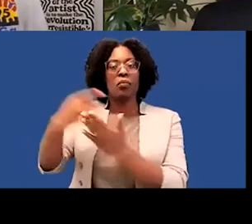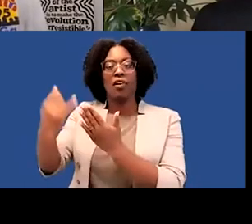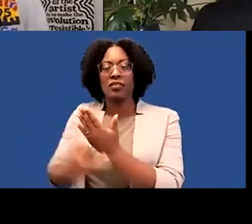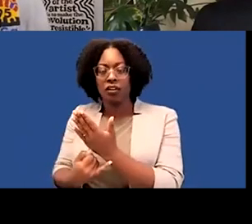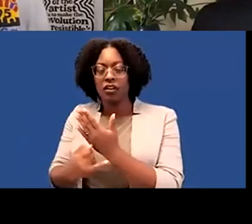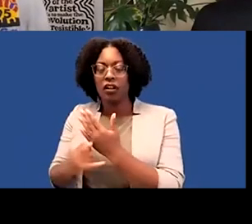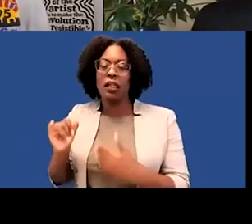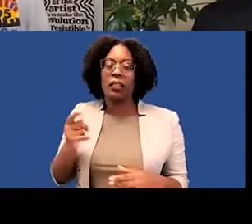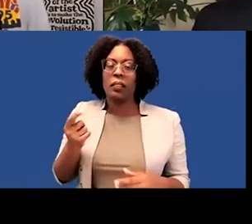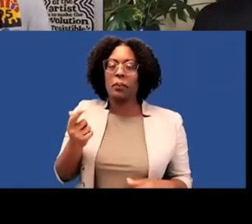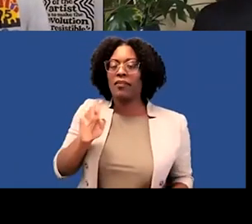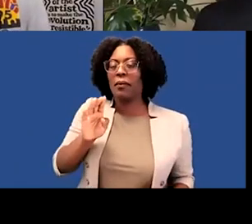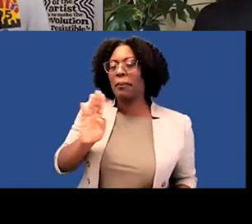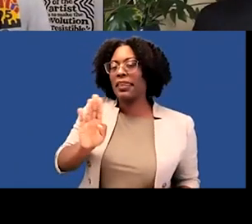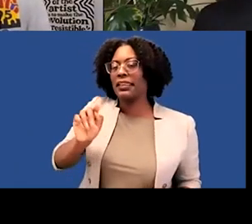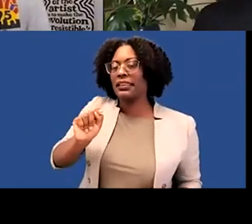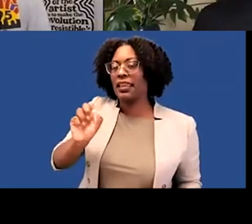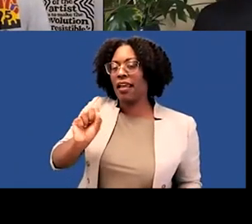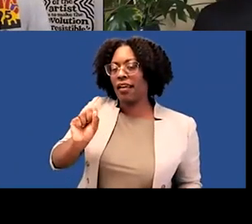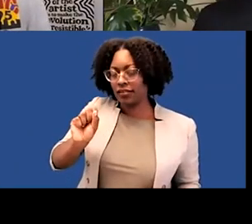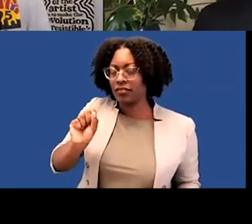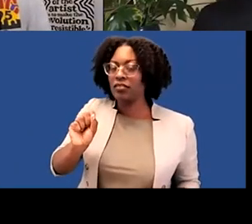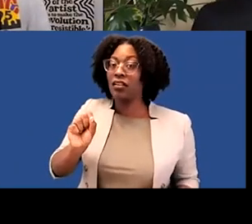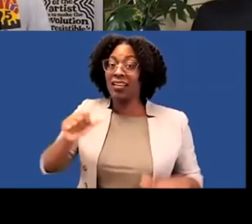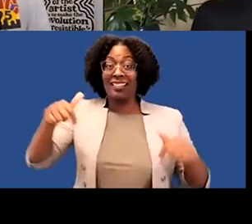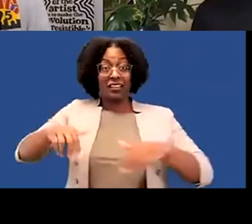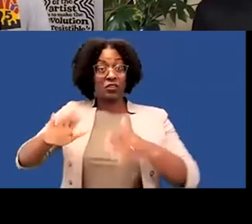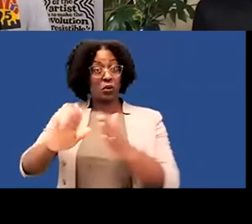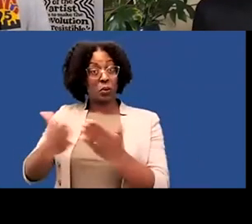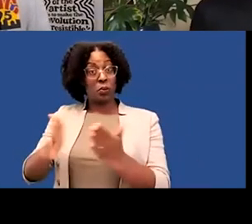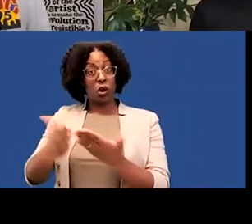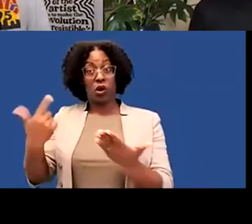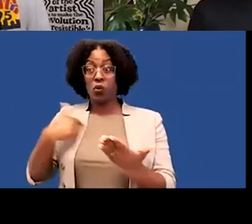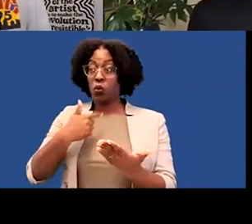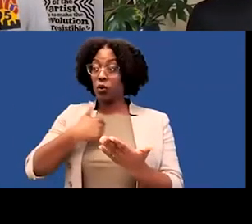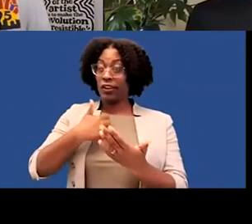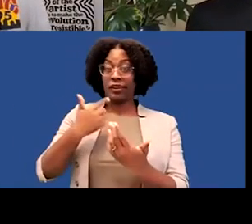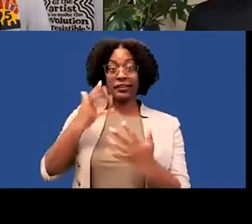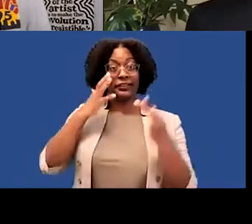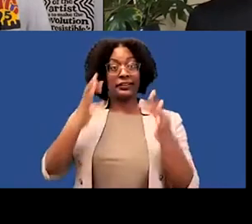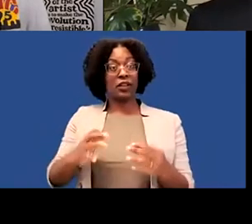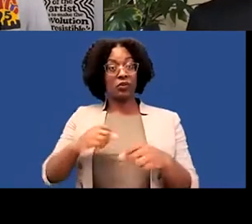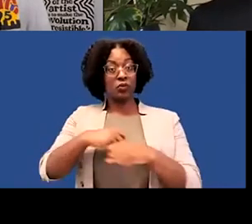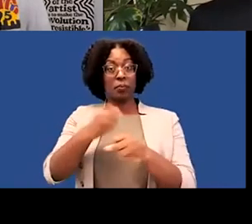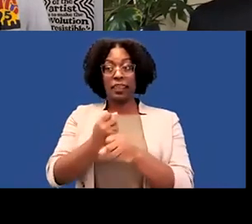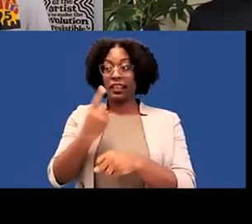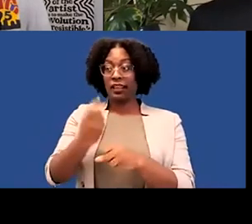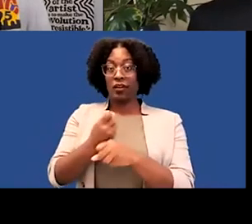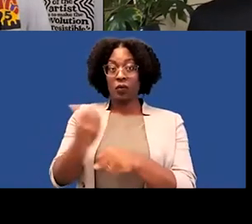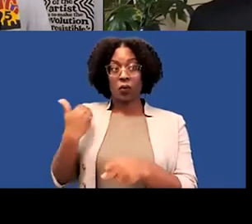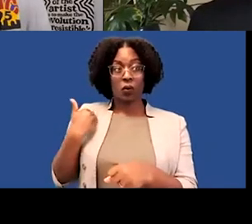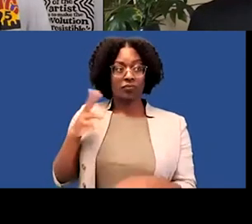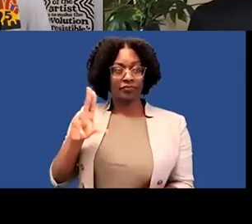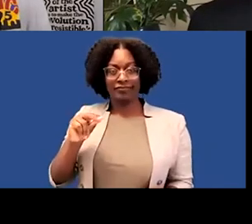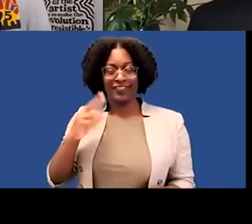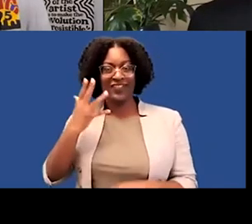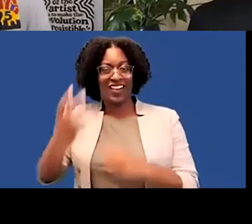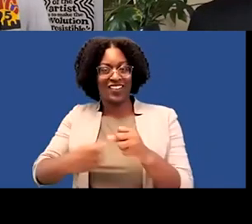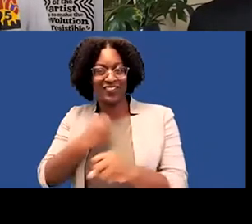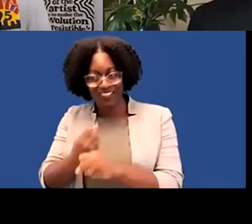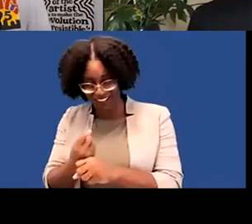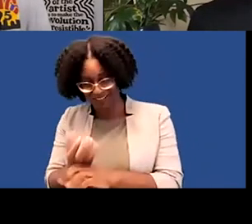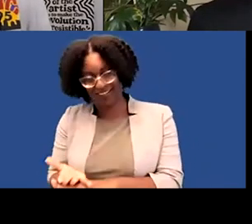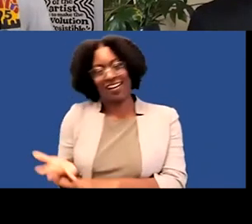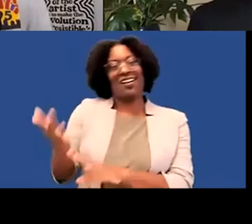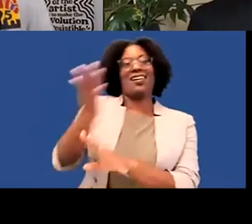us 5 years to pull this together. So I just want to say that, because I think in our sort of like hyper sped up Instagram